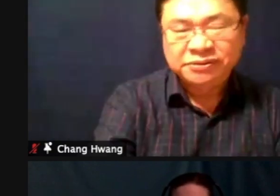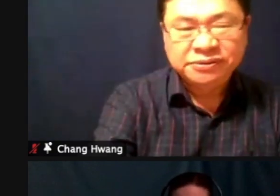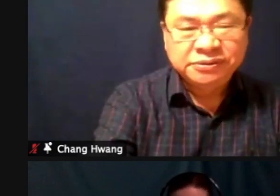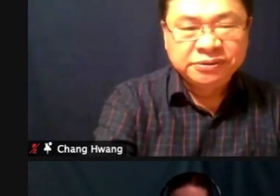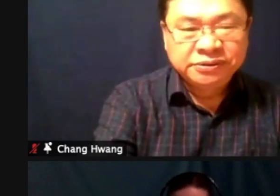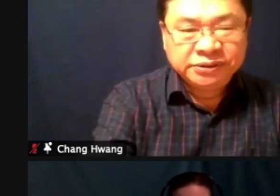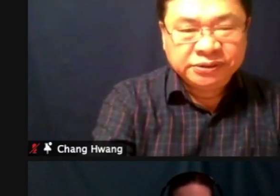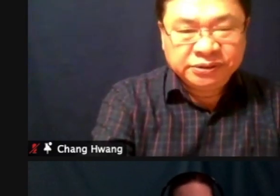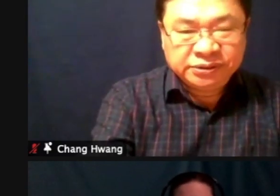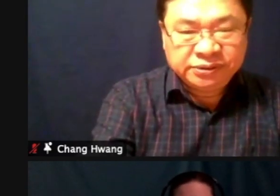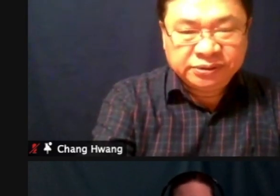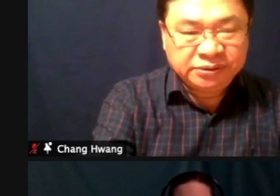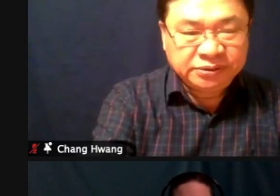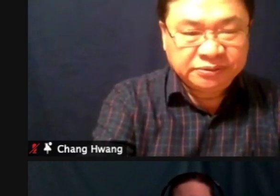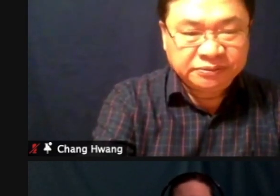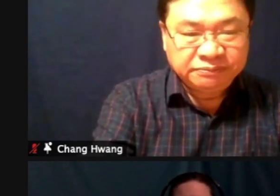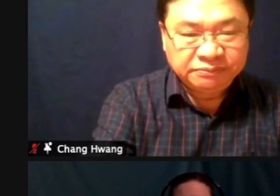So that is one issue.